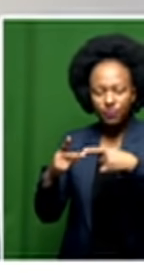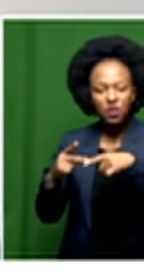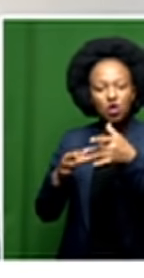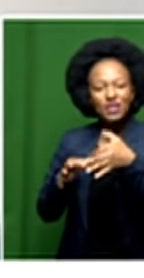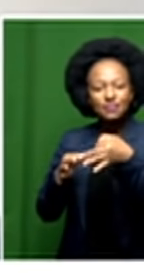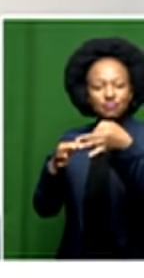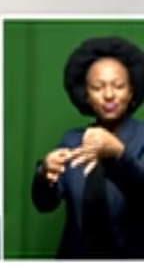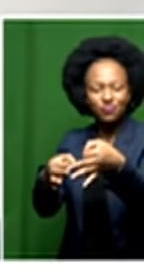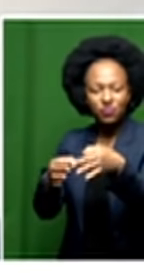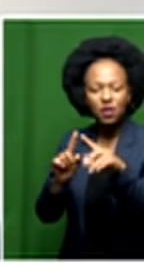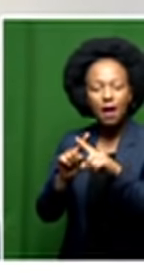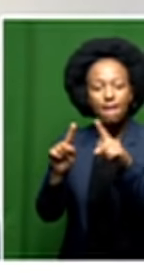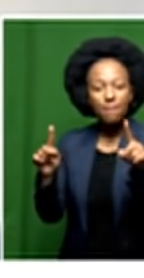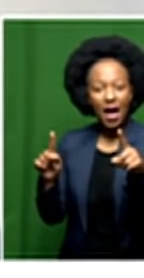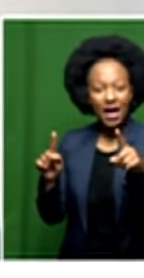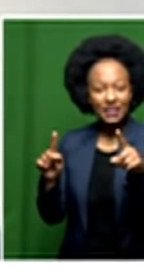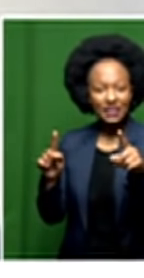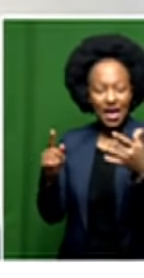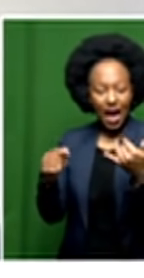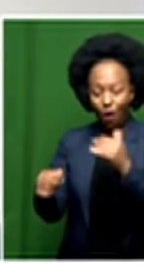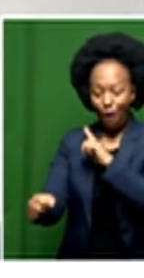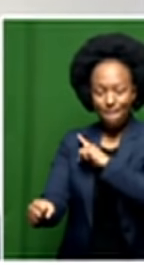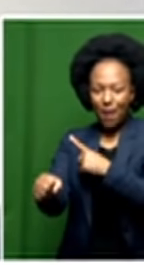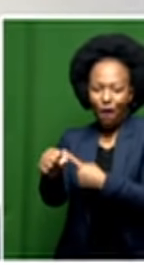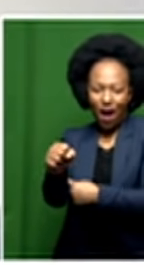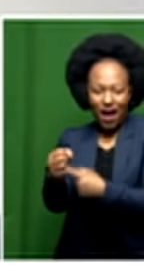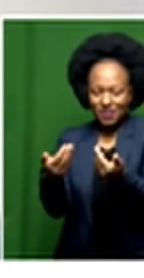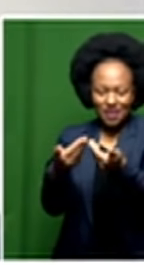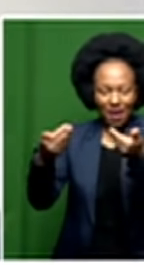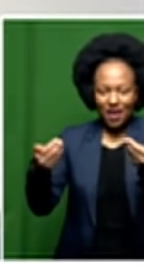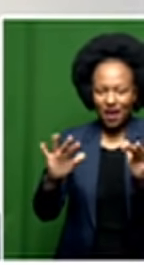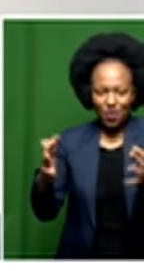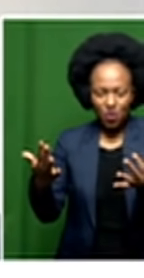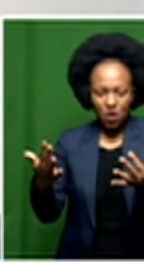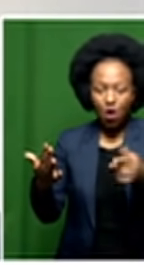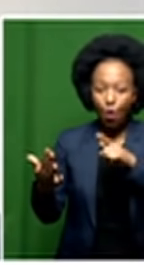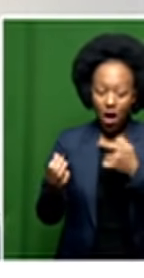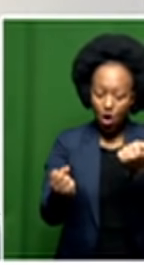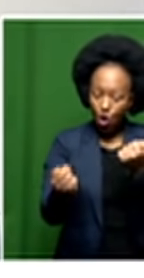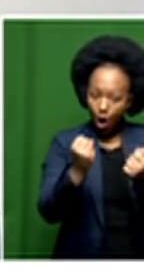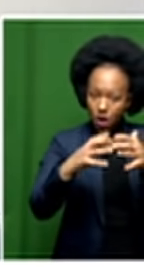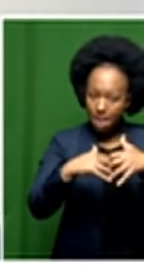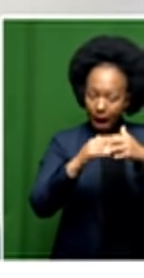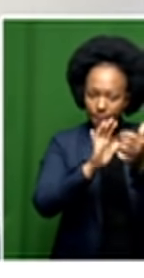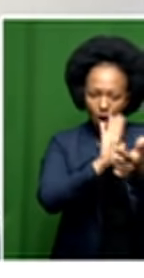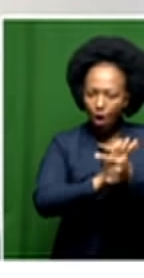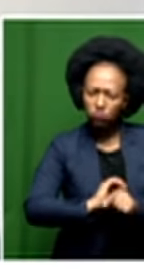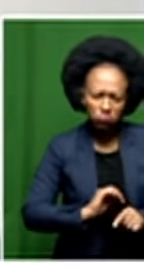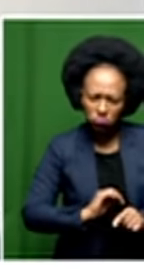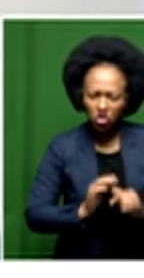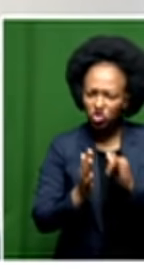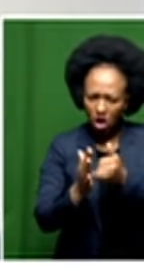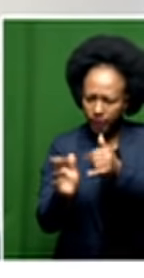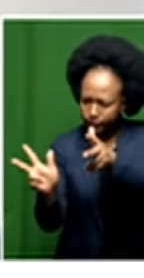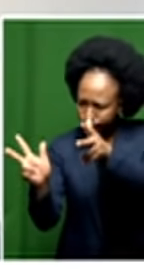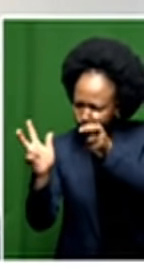that that breaches the doctrine of separation of powers. The courts do not make the law, they interpret and give effect to it.